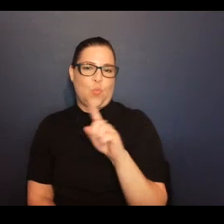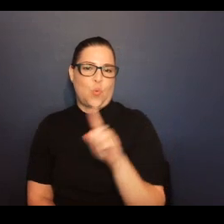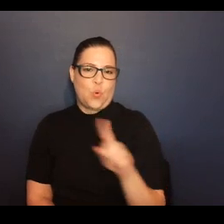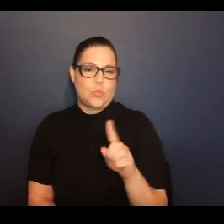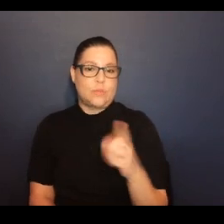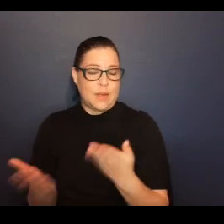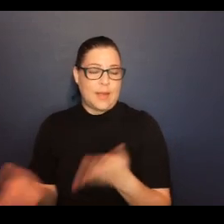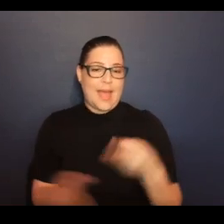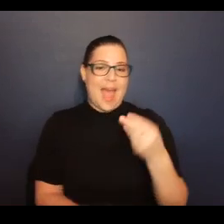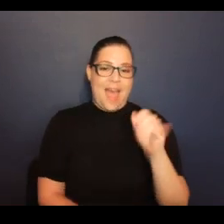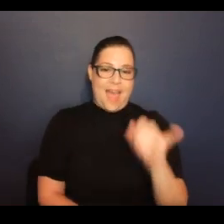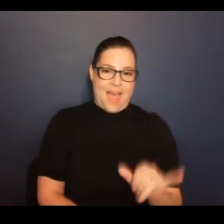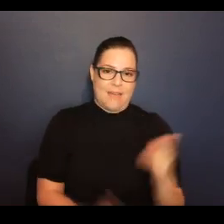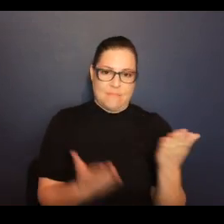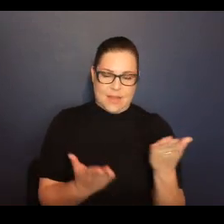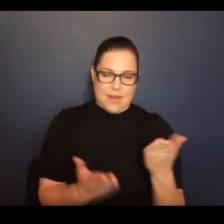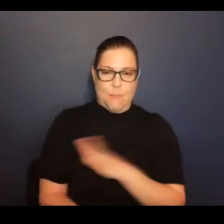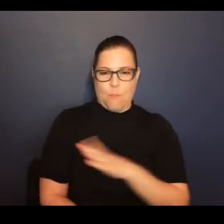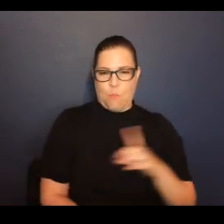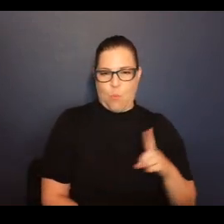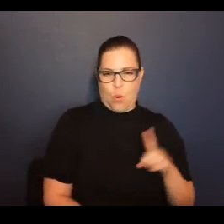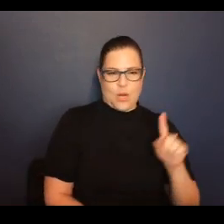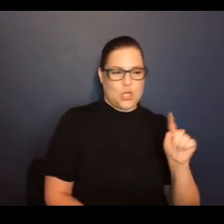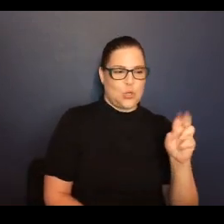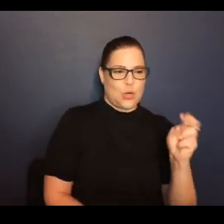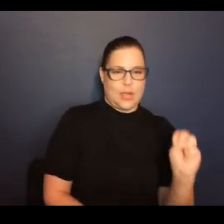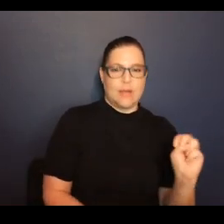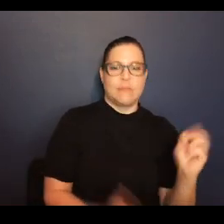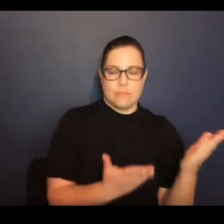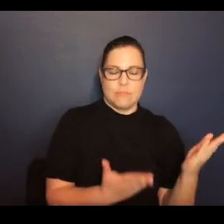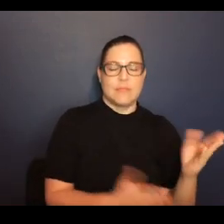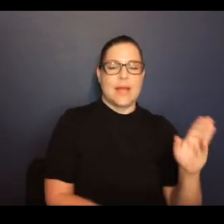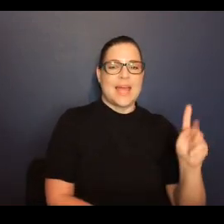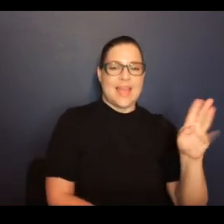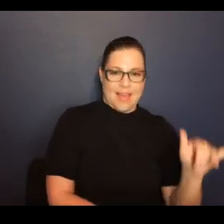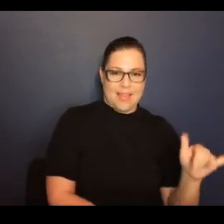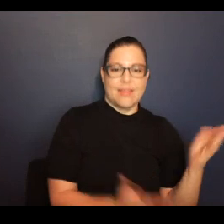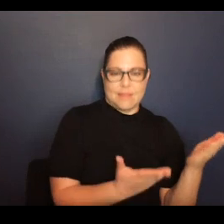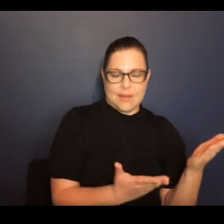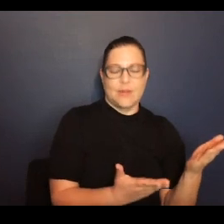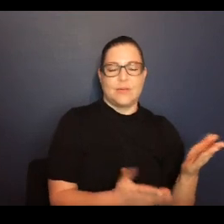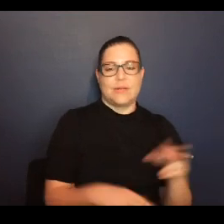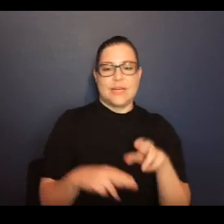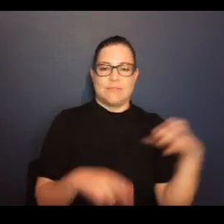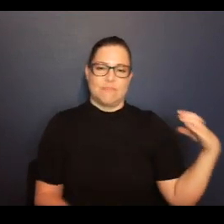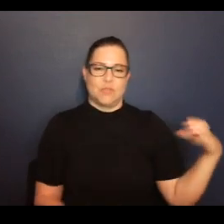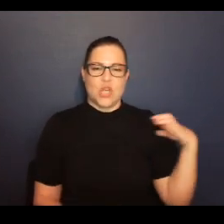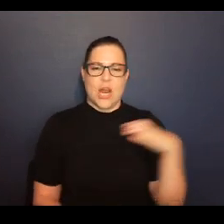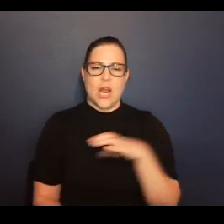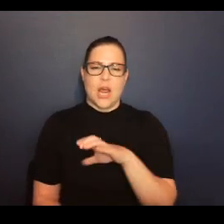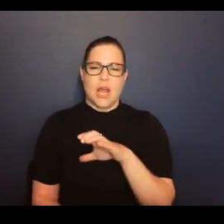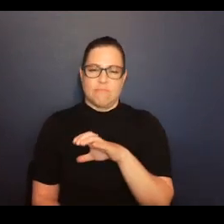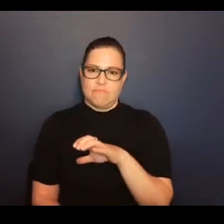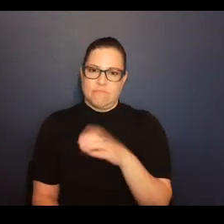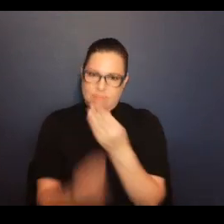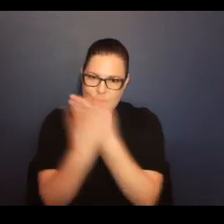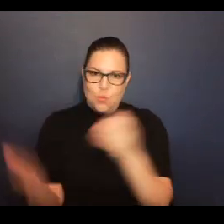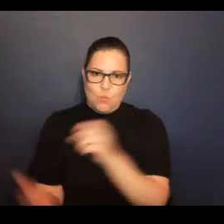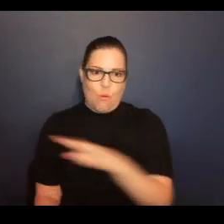Board Member Hay? Here. Board Member Turkin? Present. Board Member Kelly? Here. Chair Panserga, you have a quorum. Thank